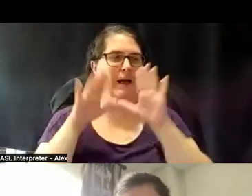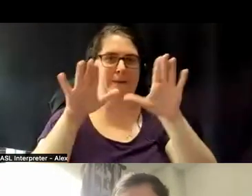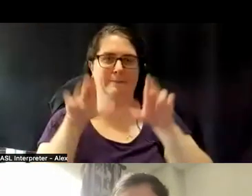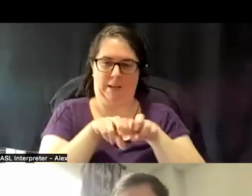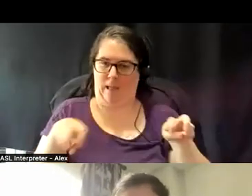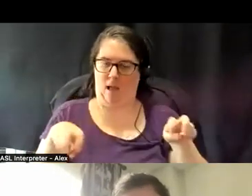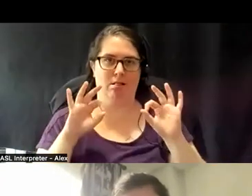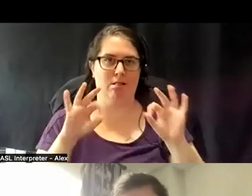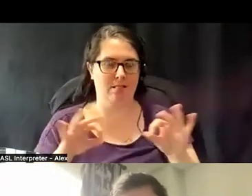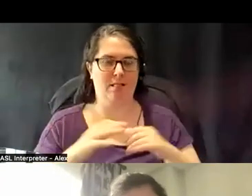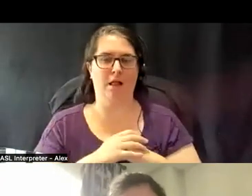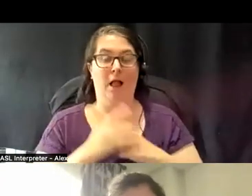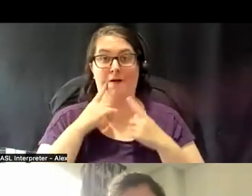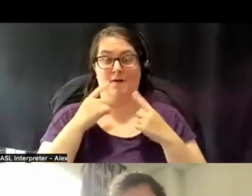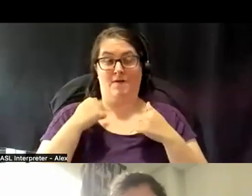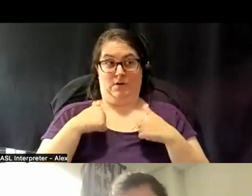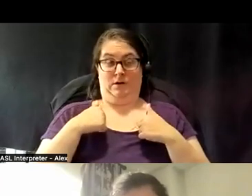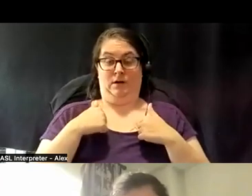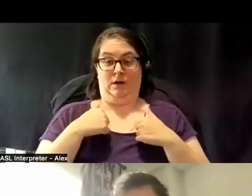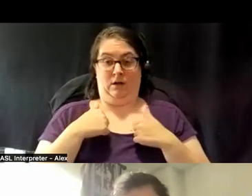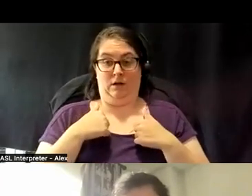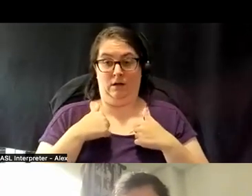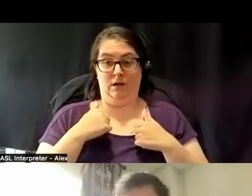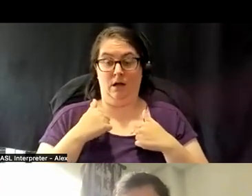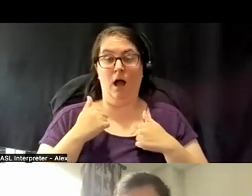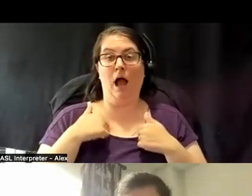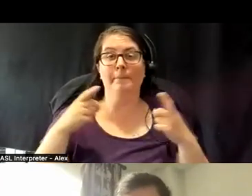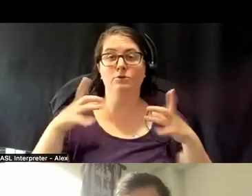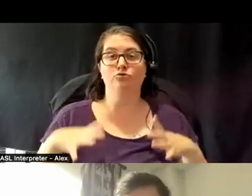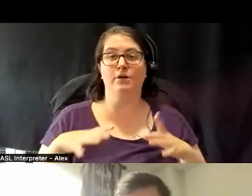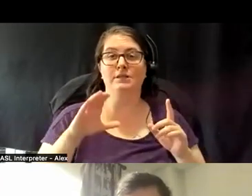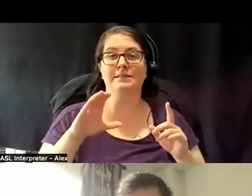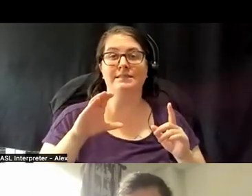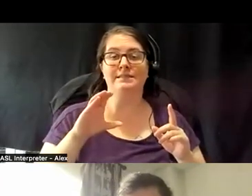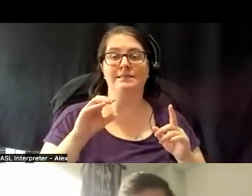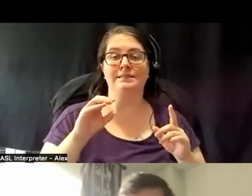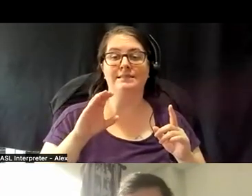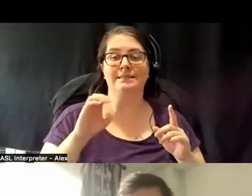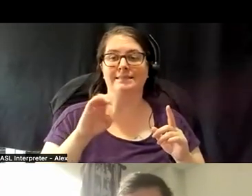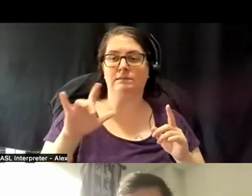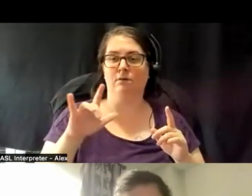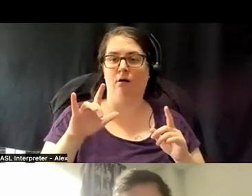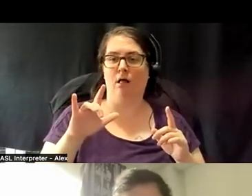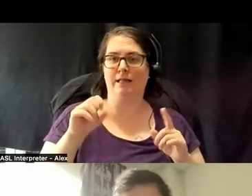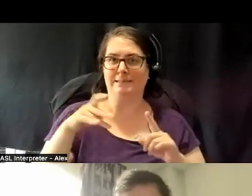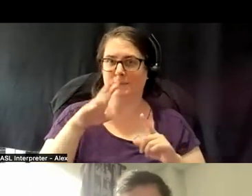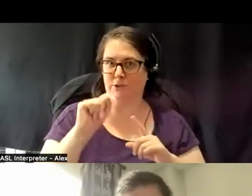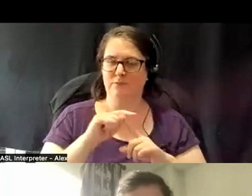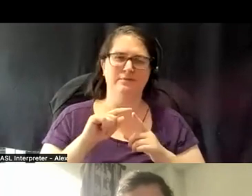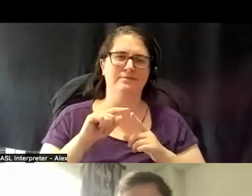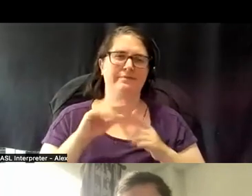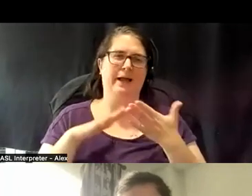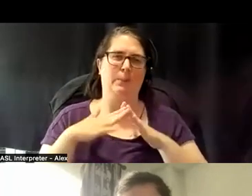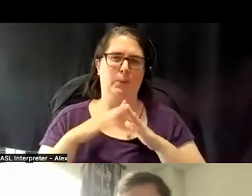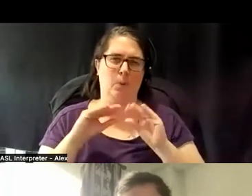And I guess for us, like I'm one of the directors over at Seed Soul Spirit. We're a grassroots organization,